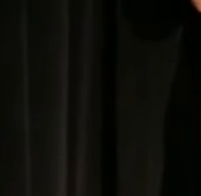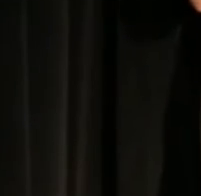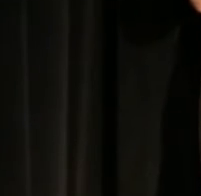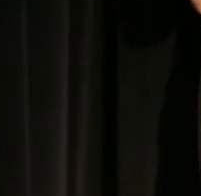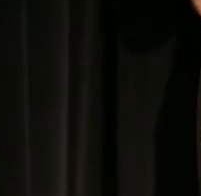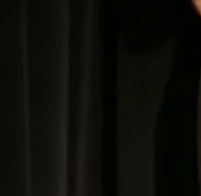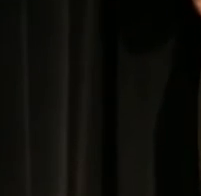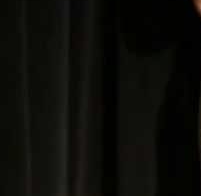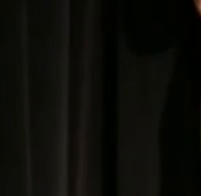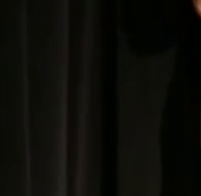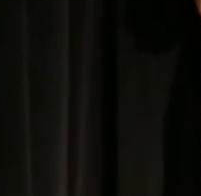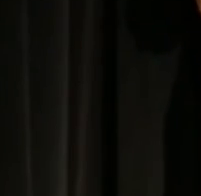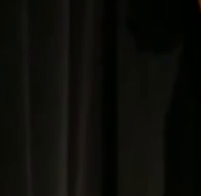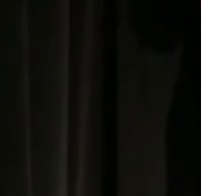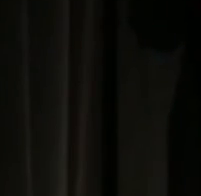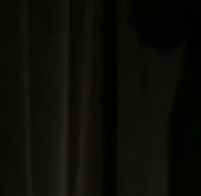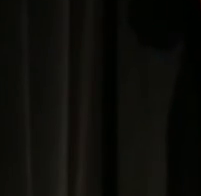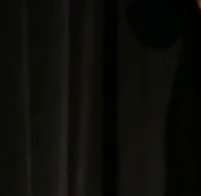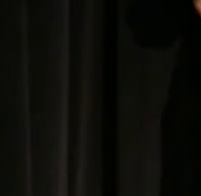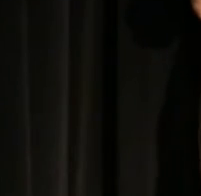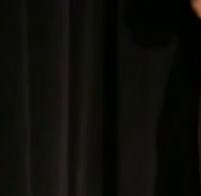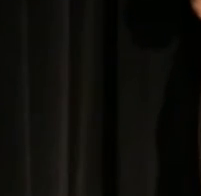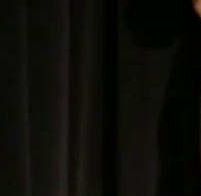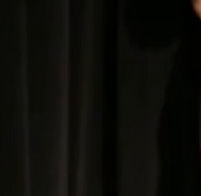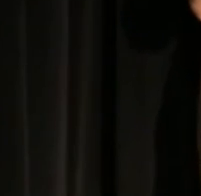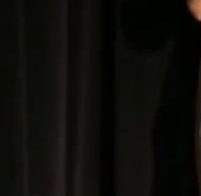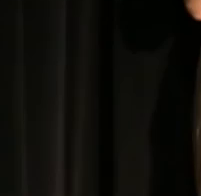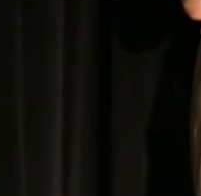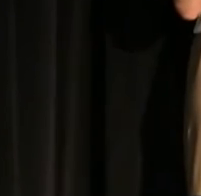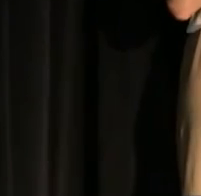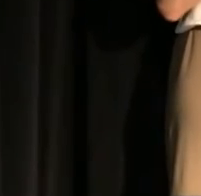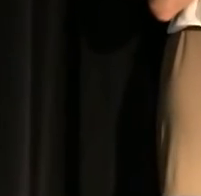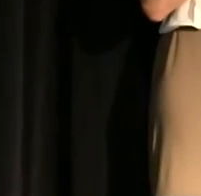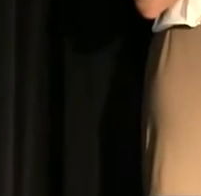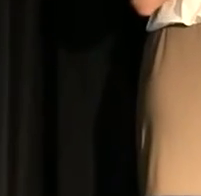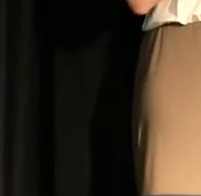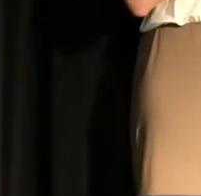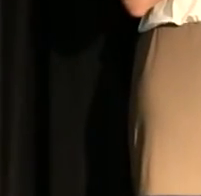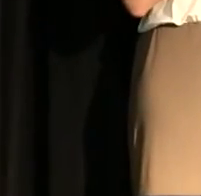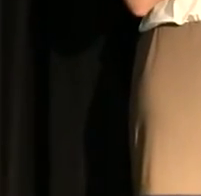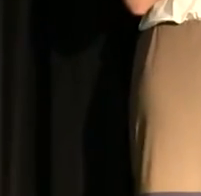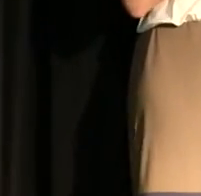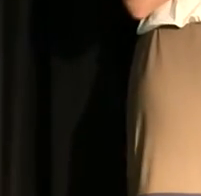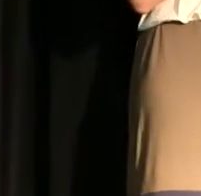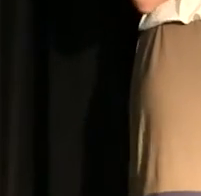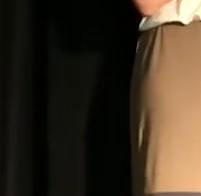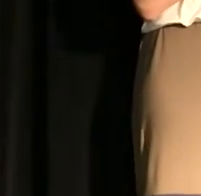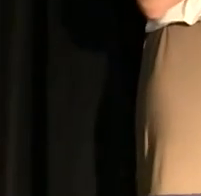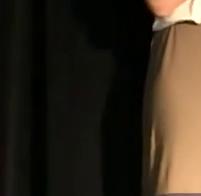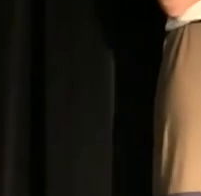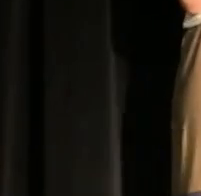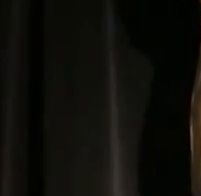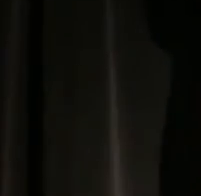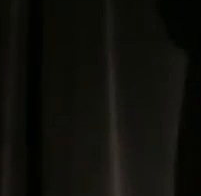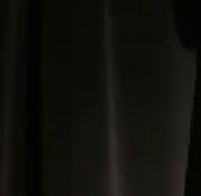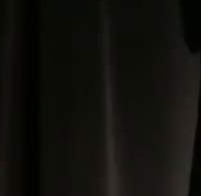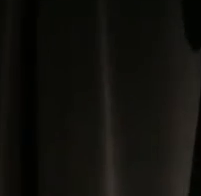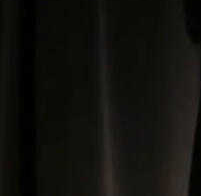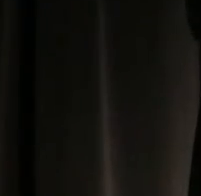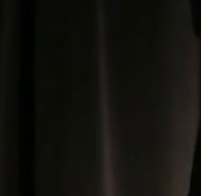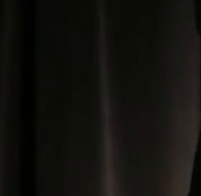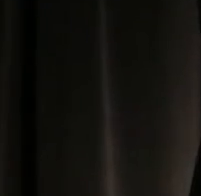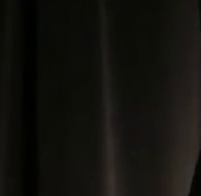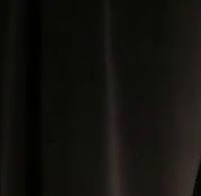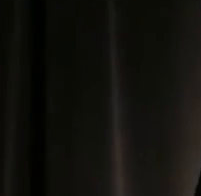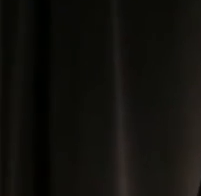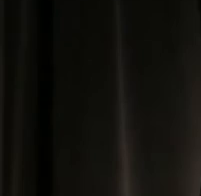So there was collaboration with the English department, writing the musical, helping with the songs and the grammar and all of that that's involved. Of course, the